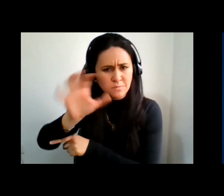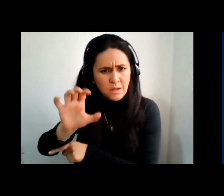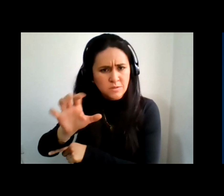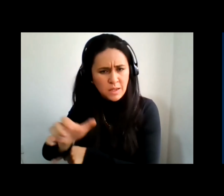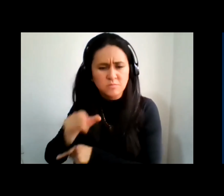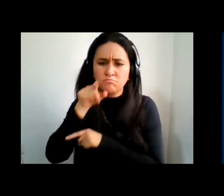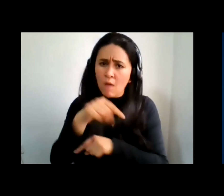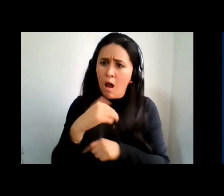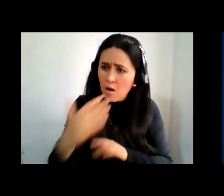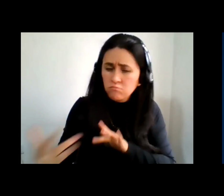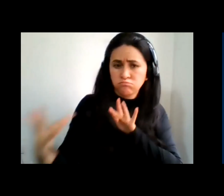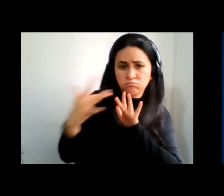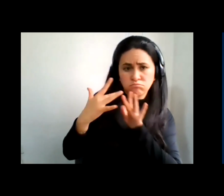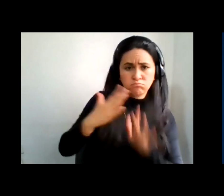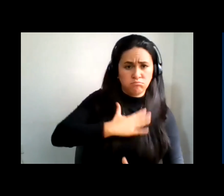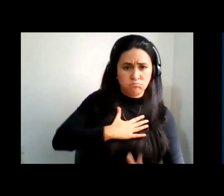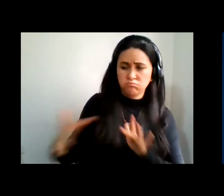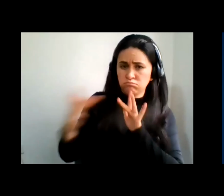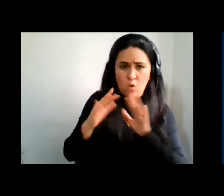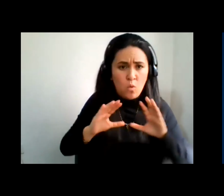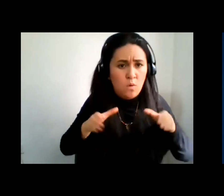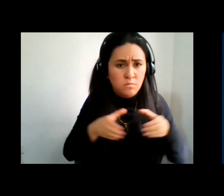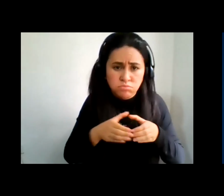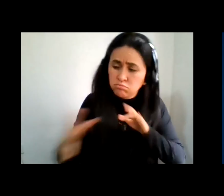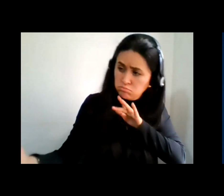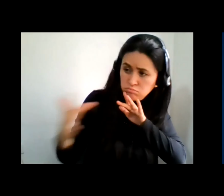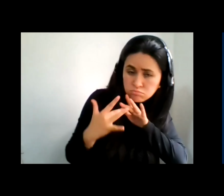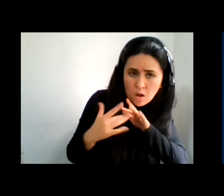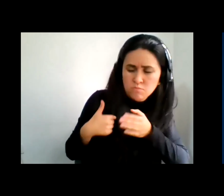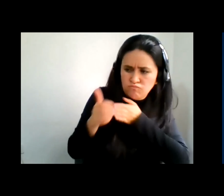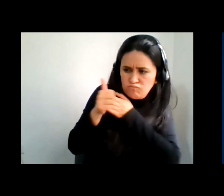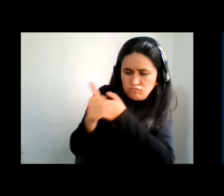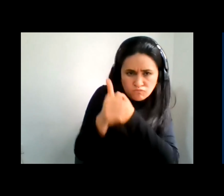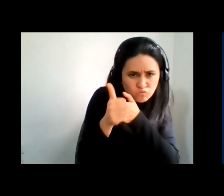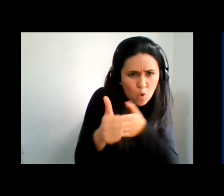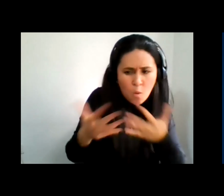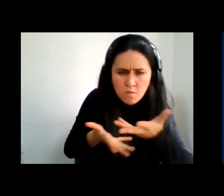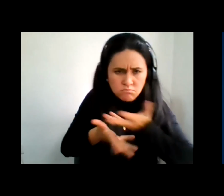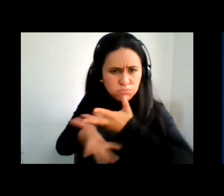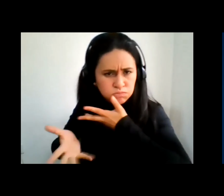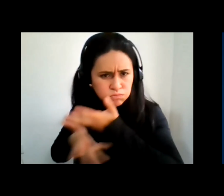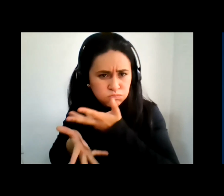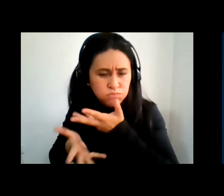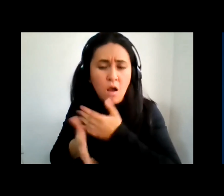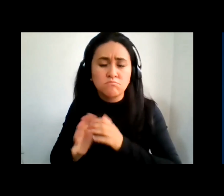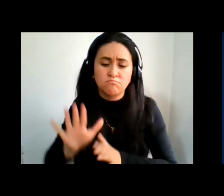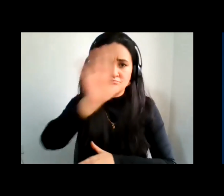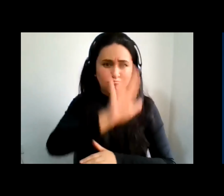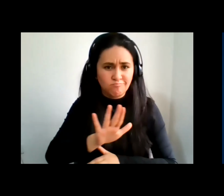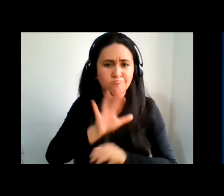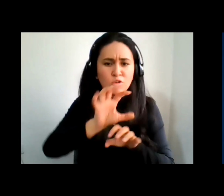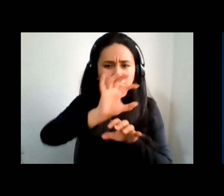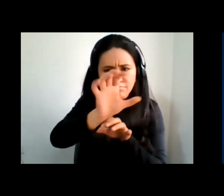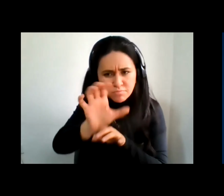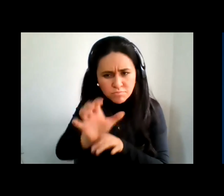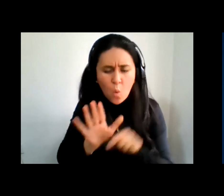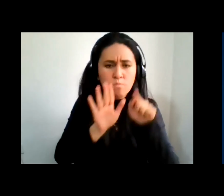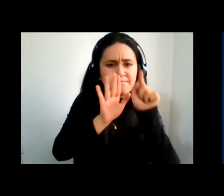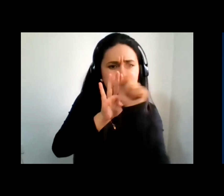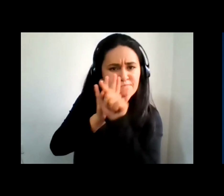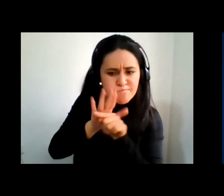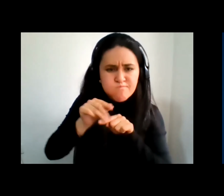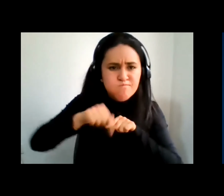and we will work with you on the development of these methodologies at the national level through our country offices, and of course with our partners in WHO